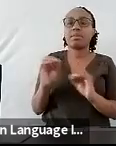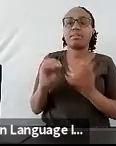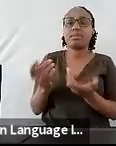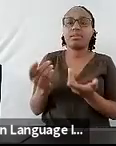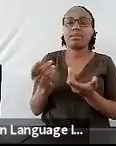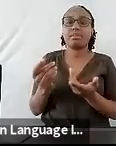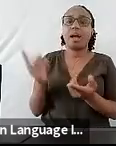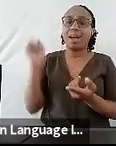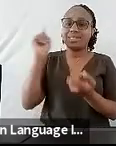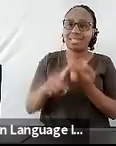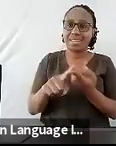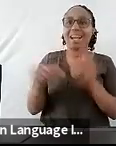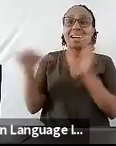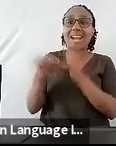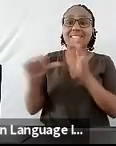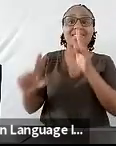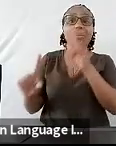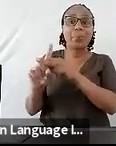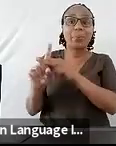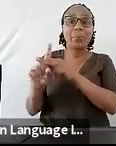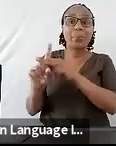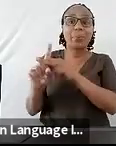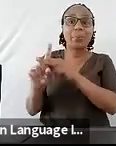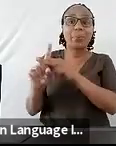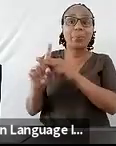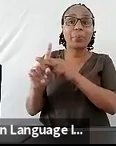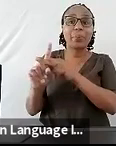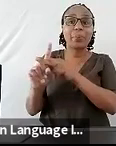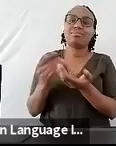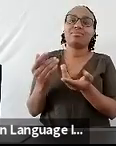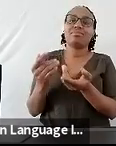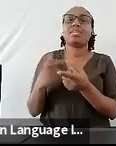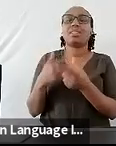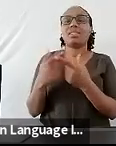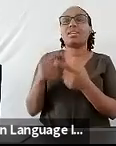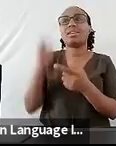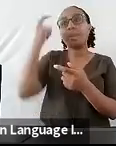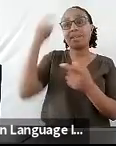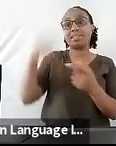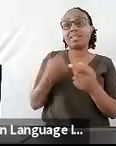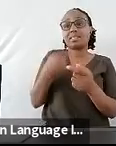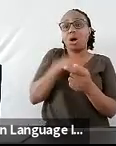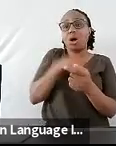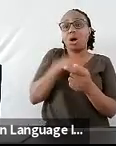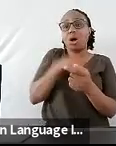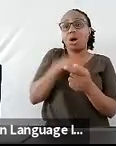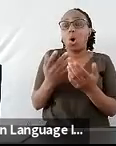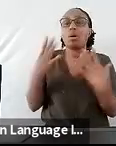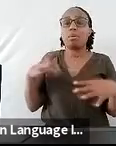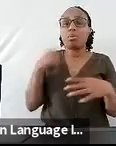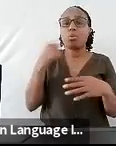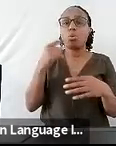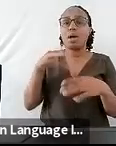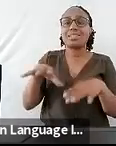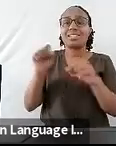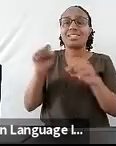Kurdi kind of image that reminds us that the people who are doing this, who are taking these risks, who are vulnerable, are human beings just like the